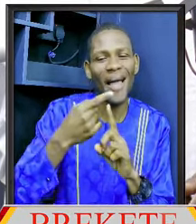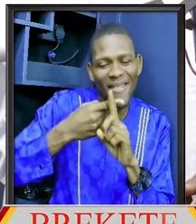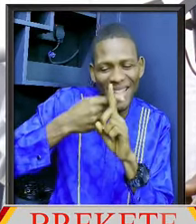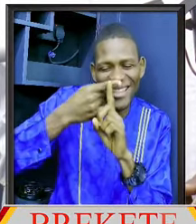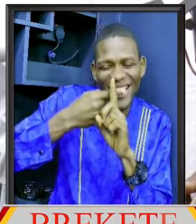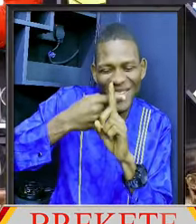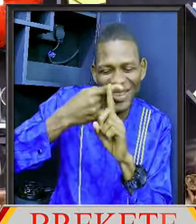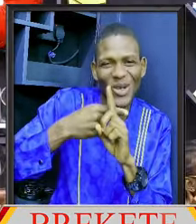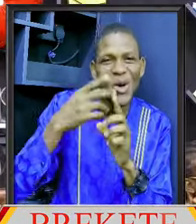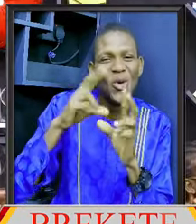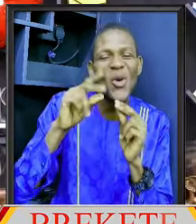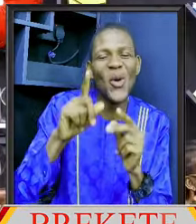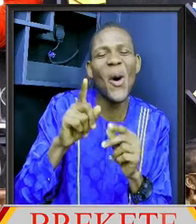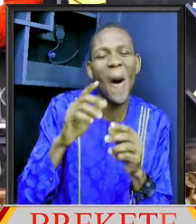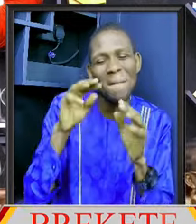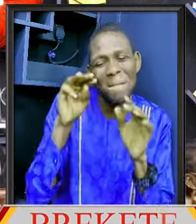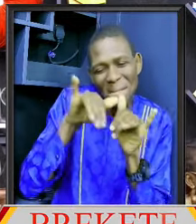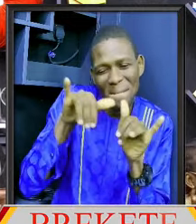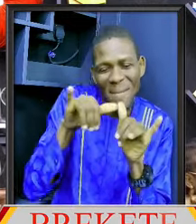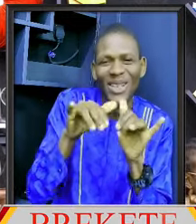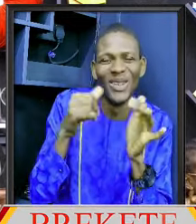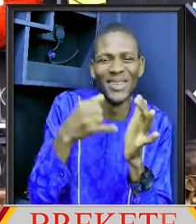Nobody measure around.